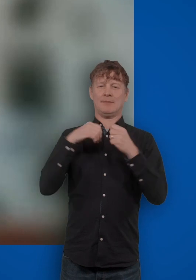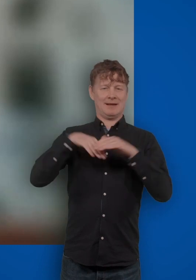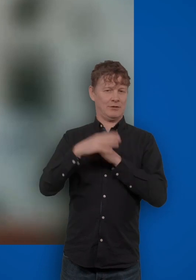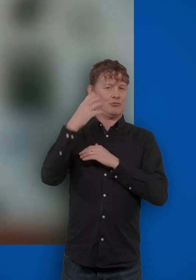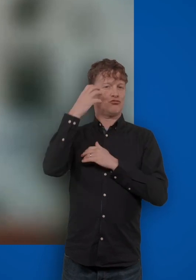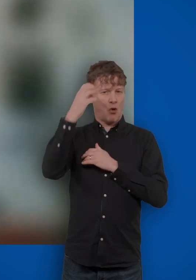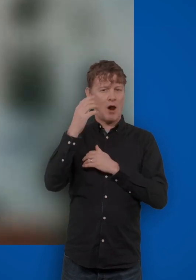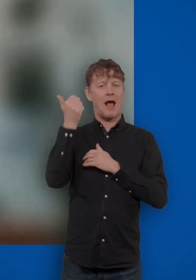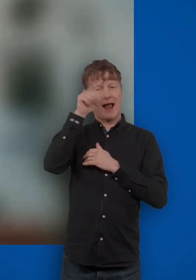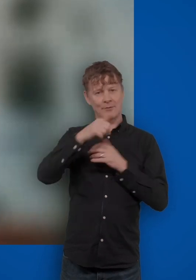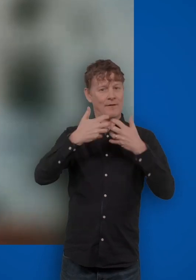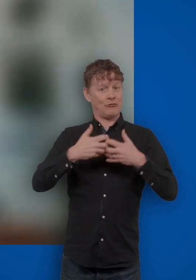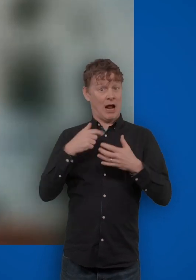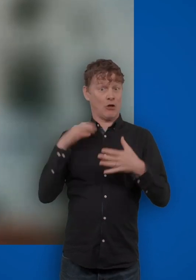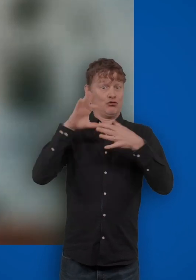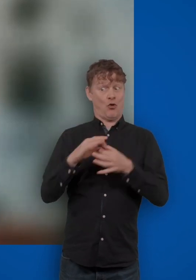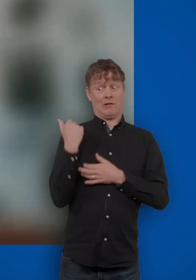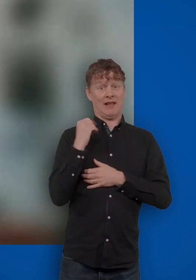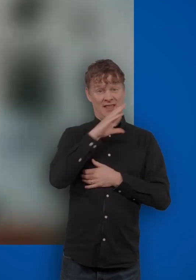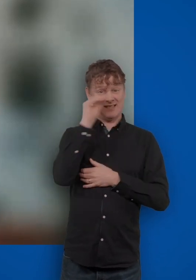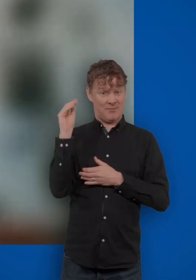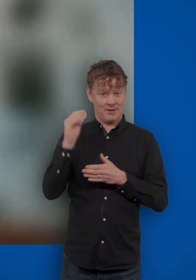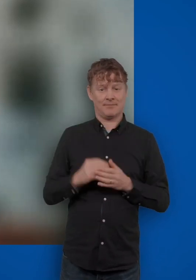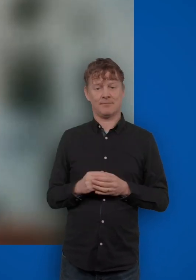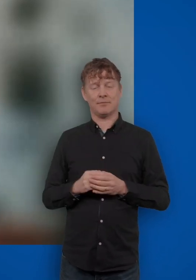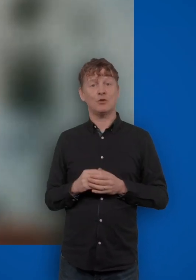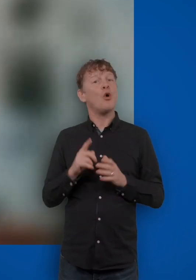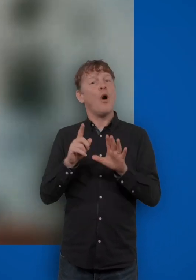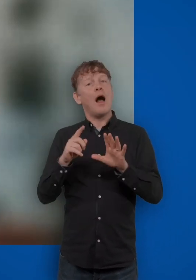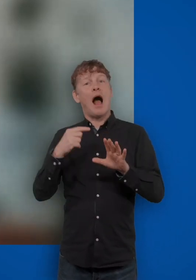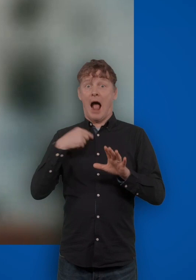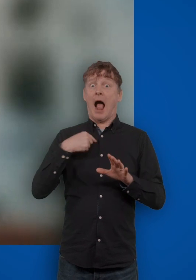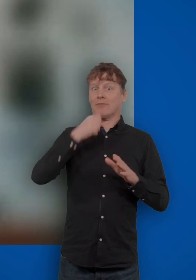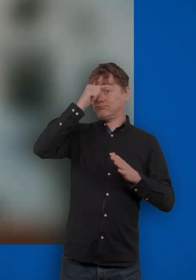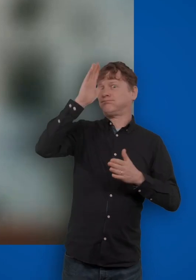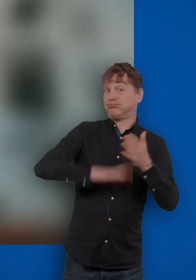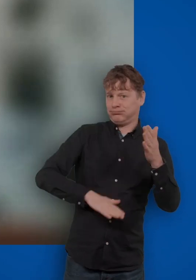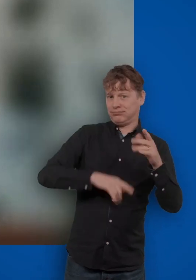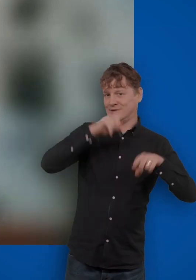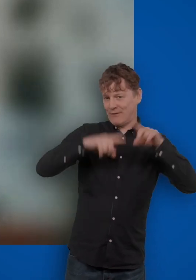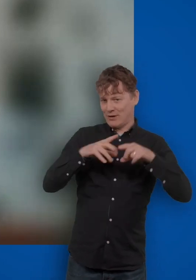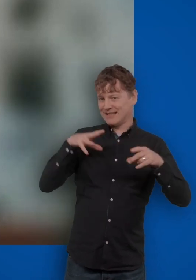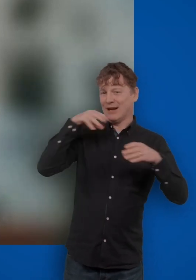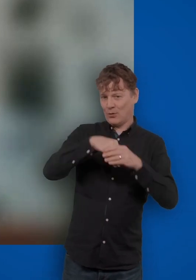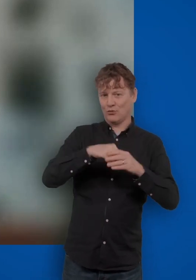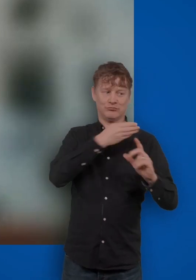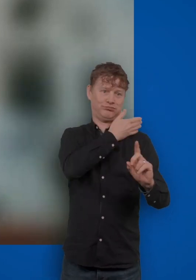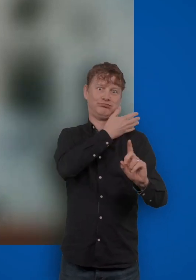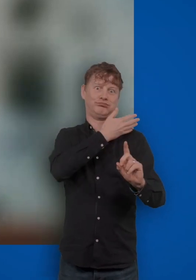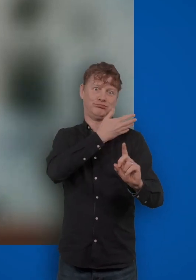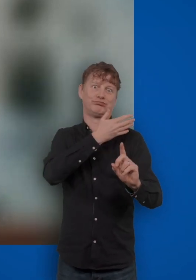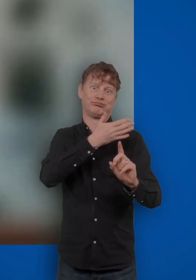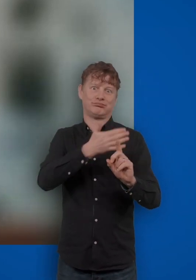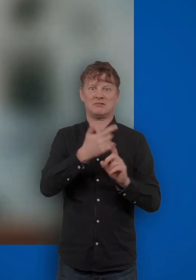Engineering, and I joined in the summer. So on the one hand, I am an old hand at diversity and inclusion, and that's where I've been working over